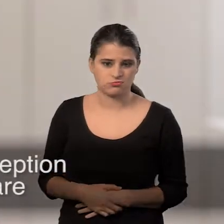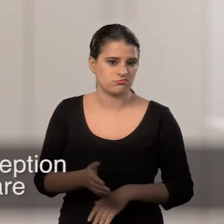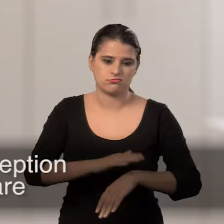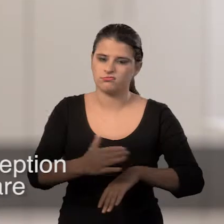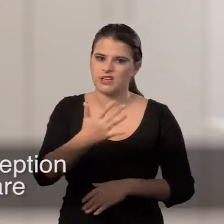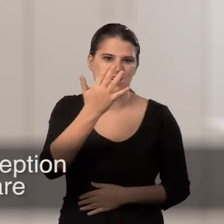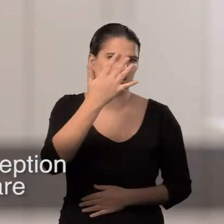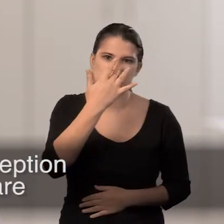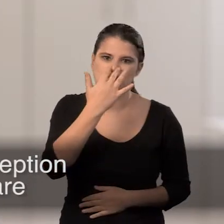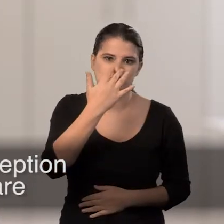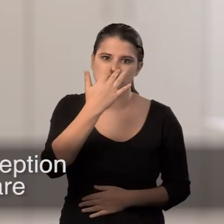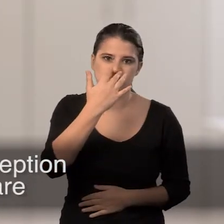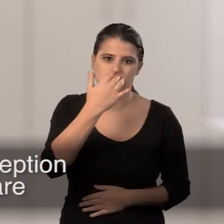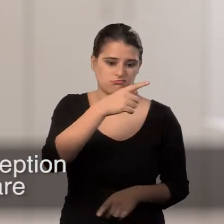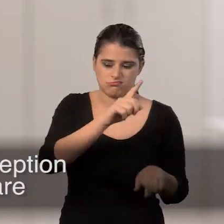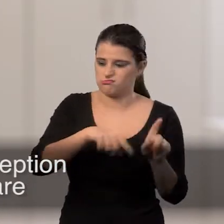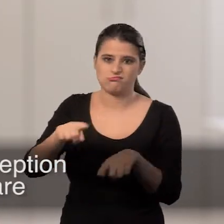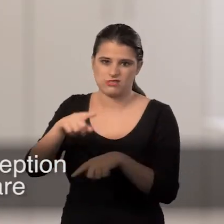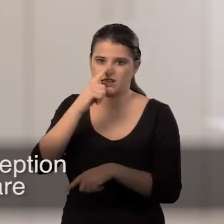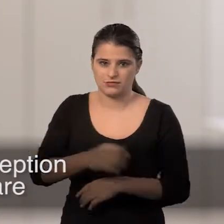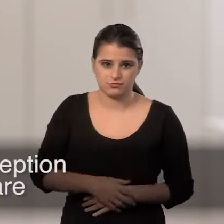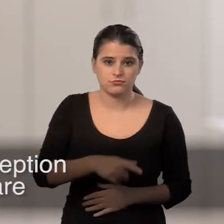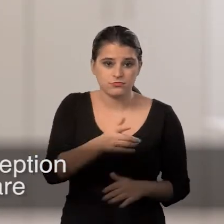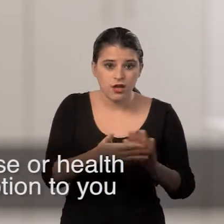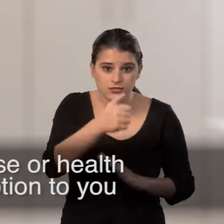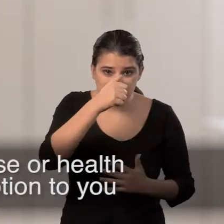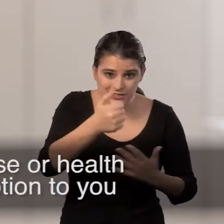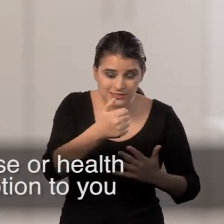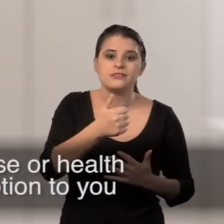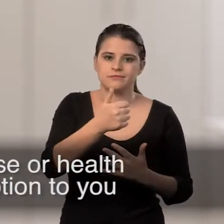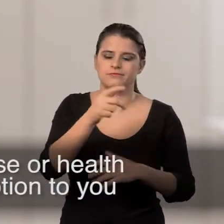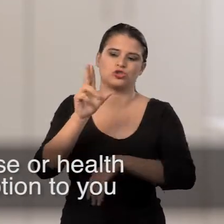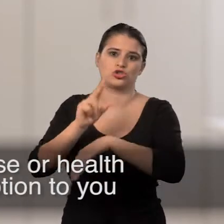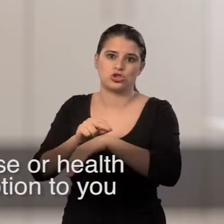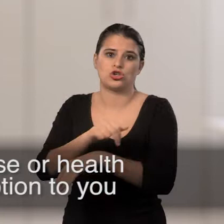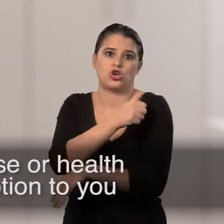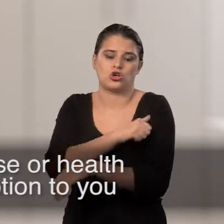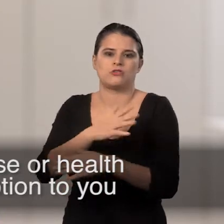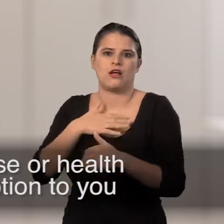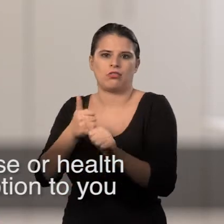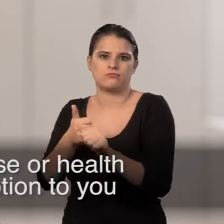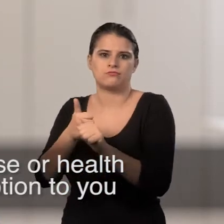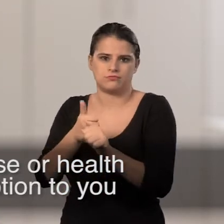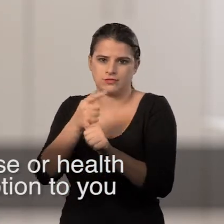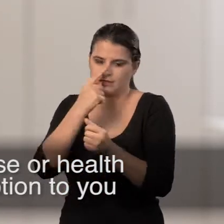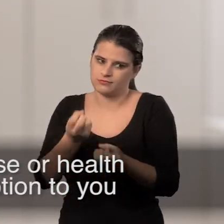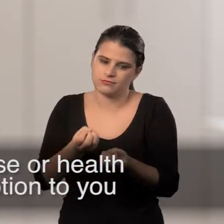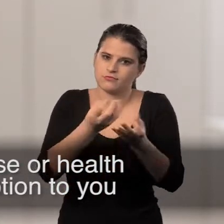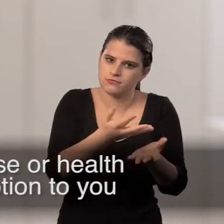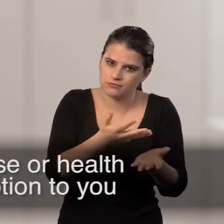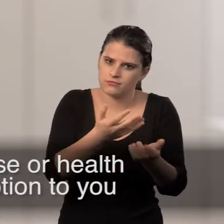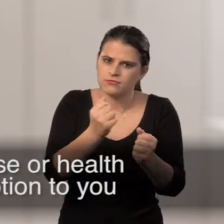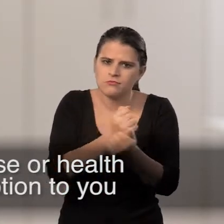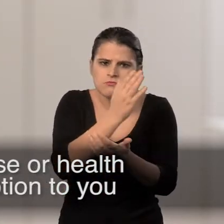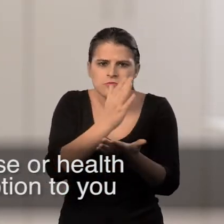Anyone can ask for contraception no matter how old you are. If you are under 16, a doctor, nurse or health